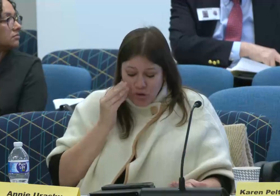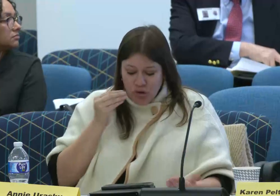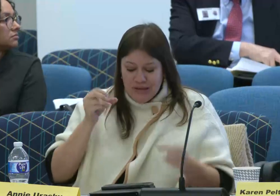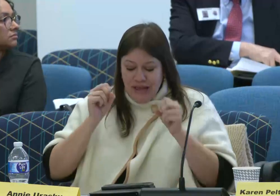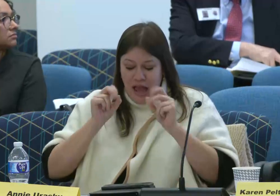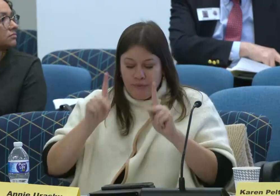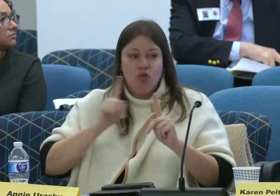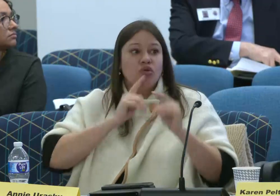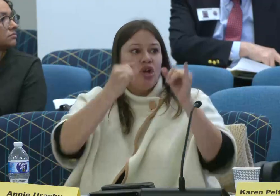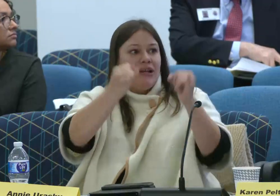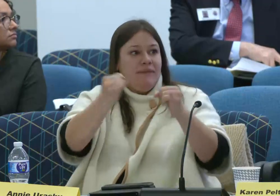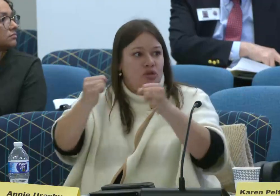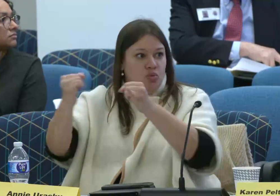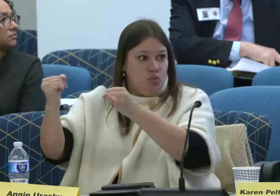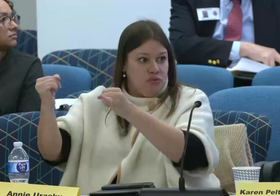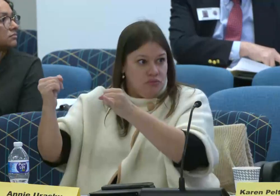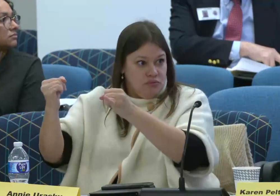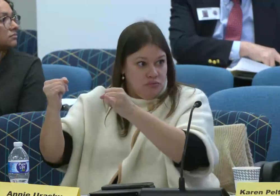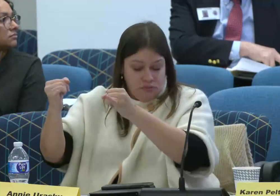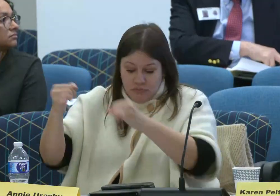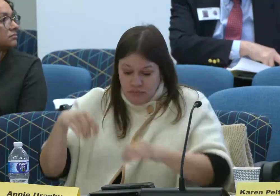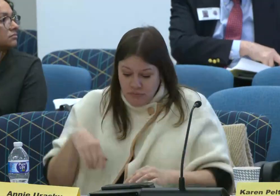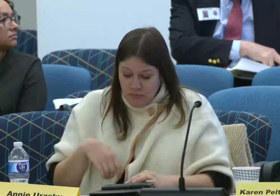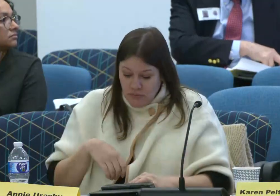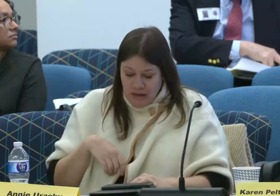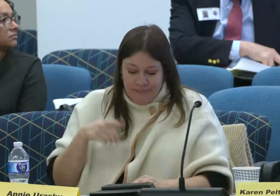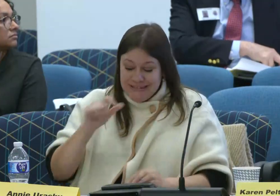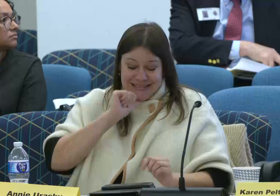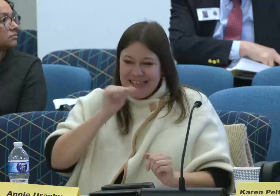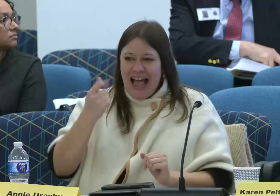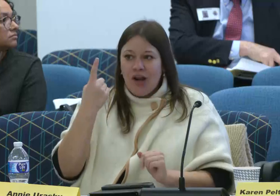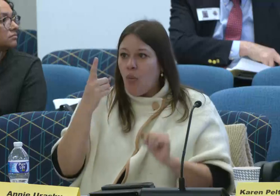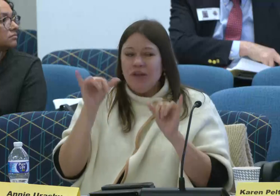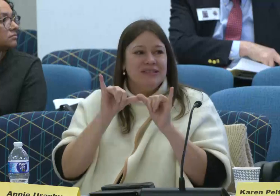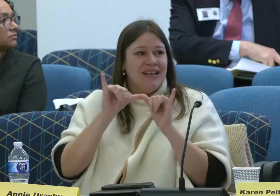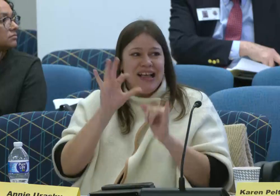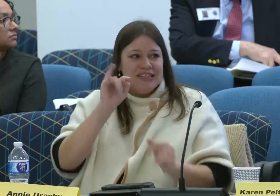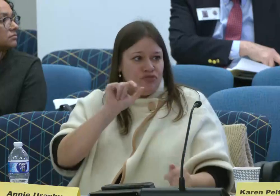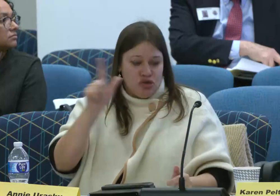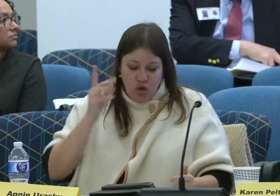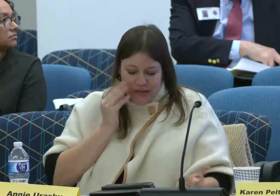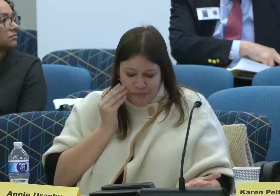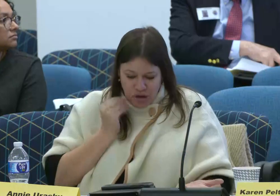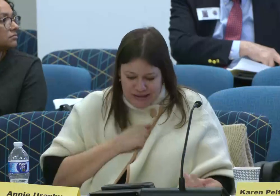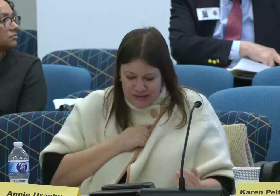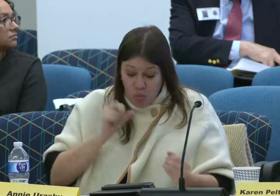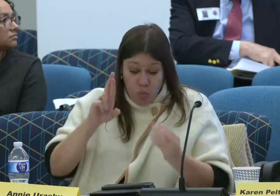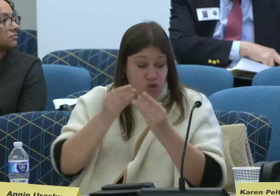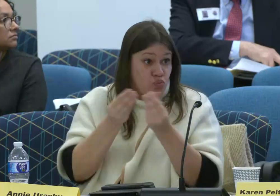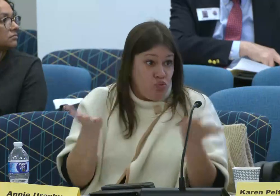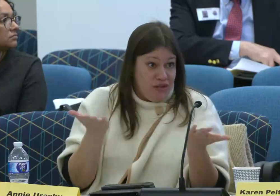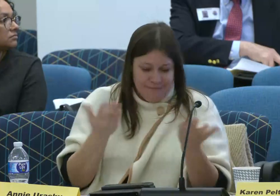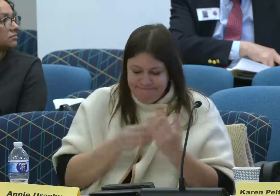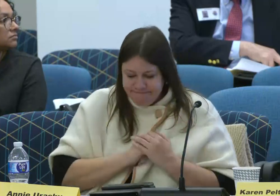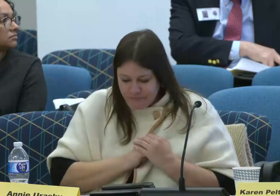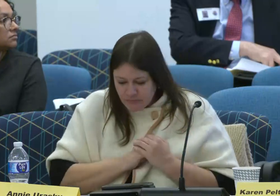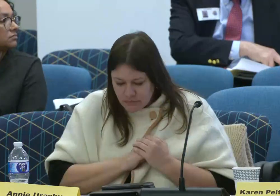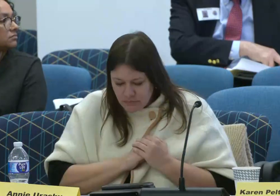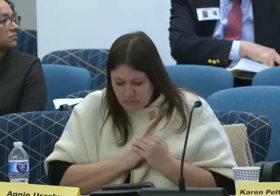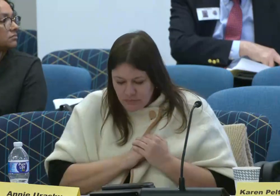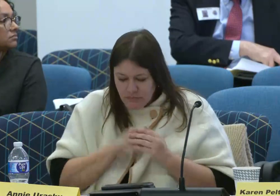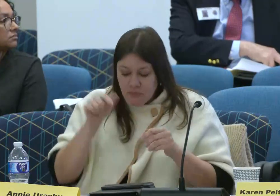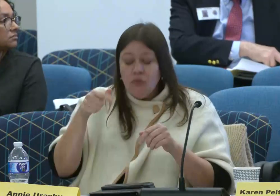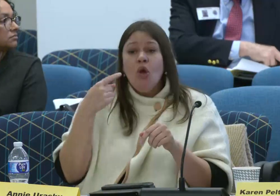consumers have various challenges and experience and opportunities for those individuals. It's not a one-size-fits-all experience for